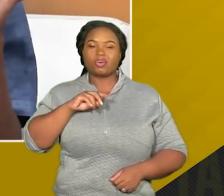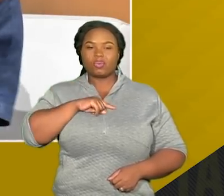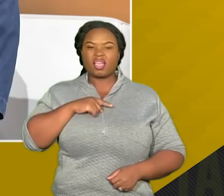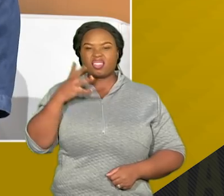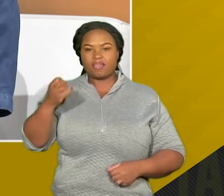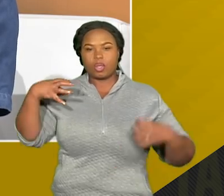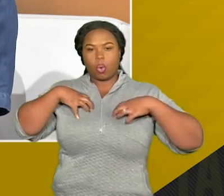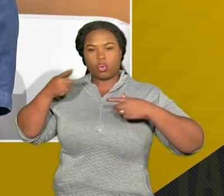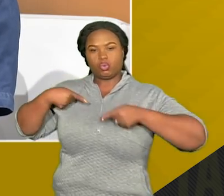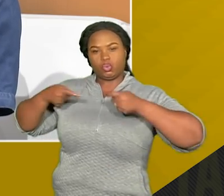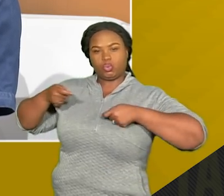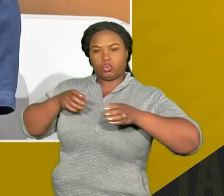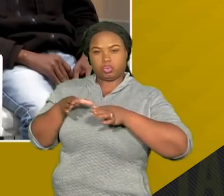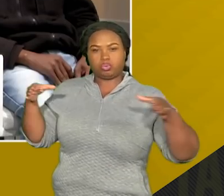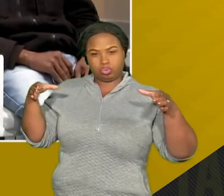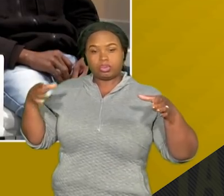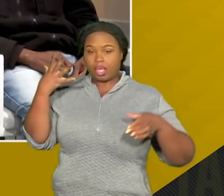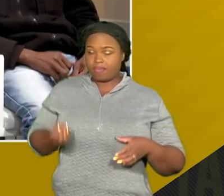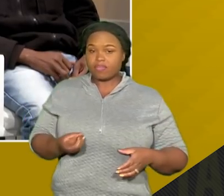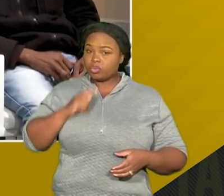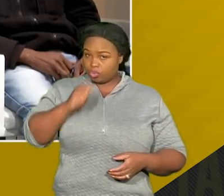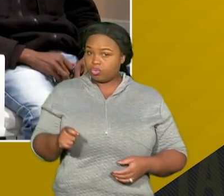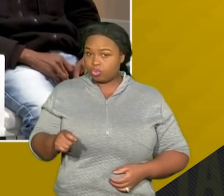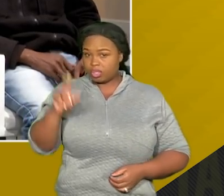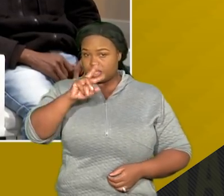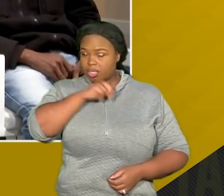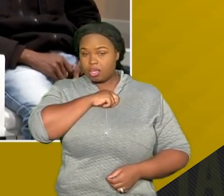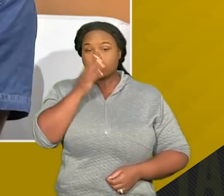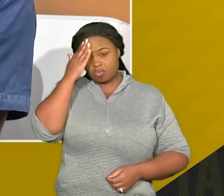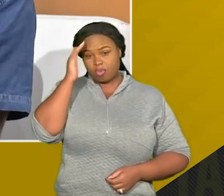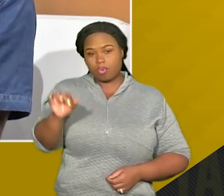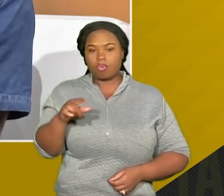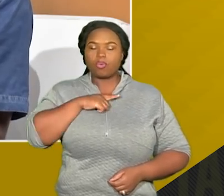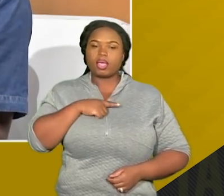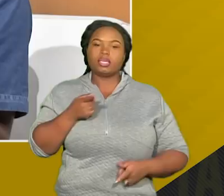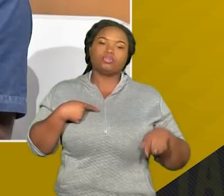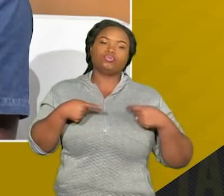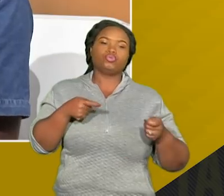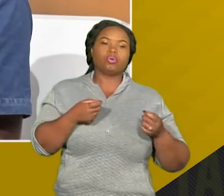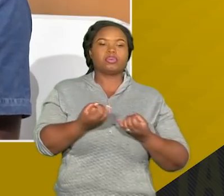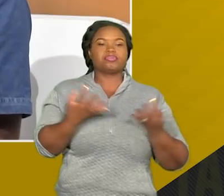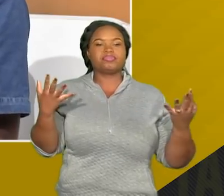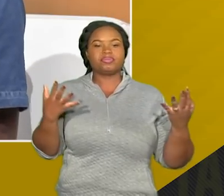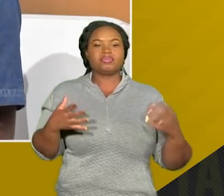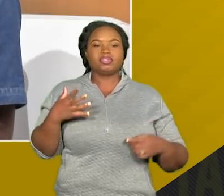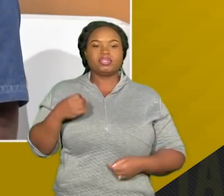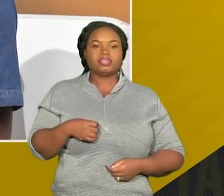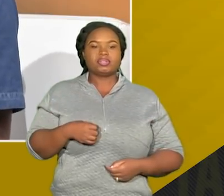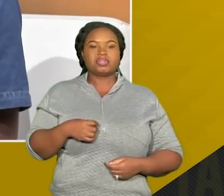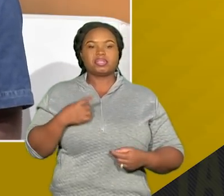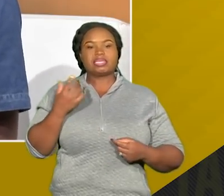supermarket. Wow. Like, you know, like, go supermarket. You know, like, when you are at whatever supermarket, you get an awesome boom,